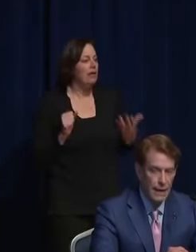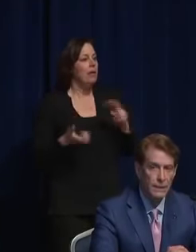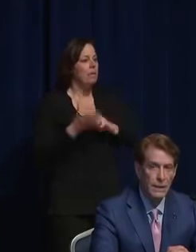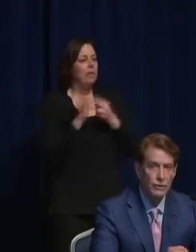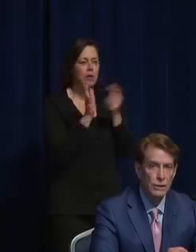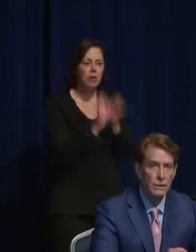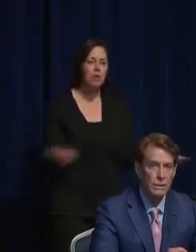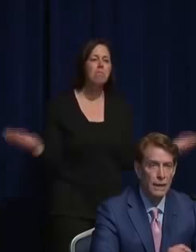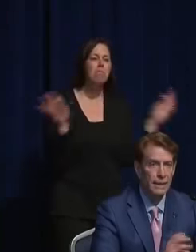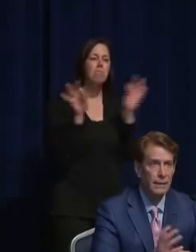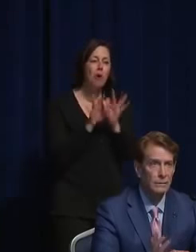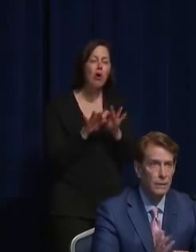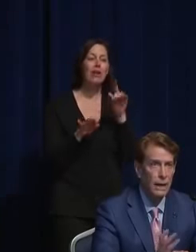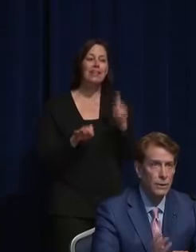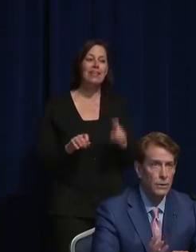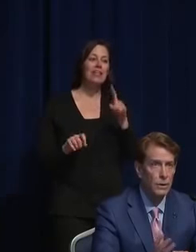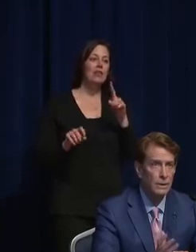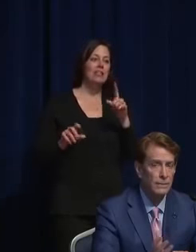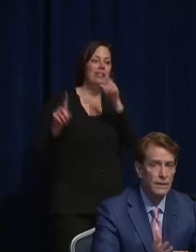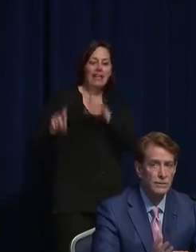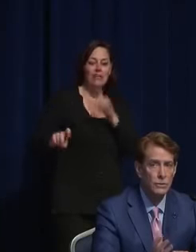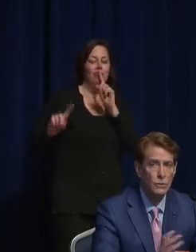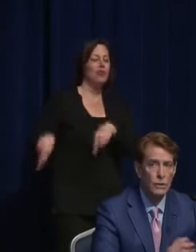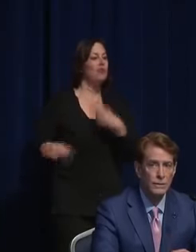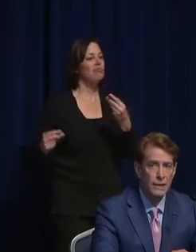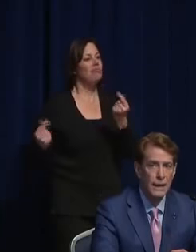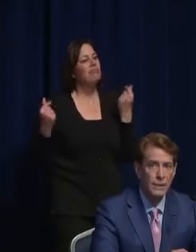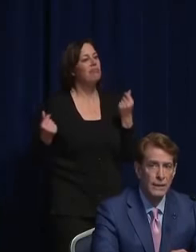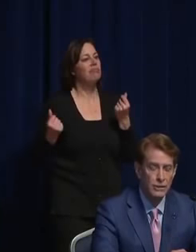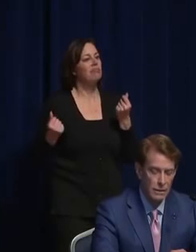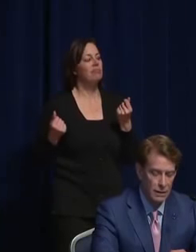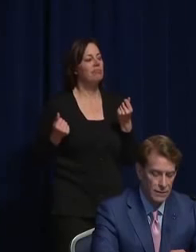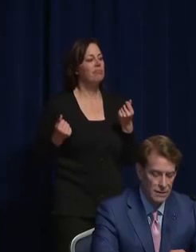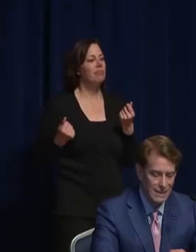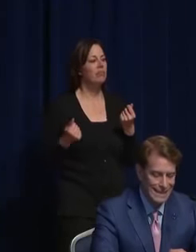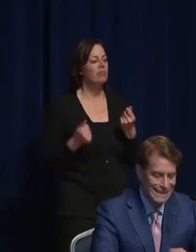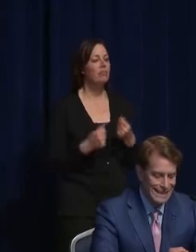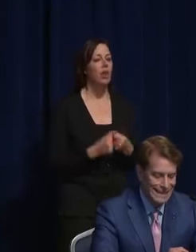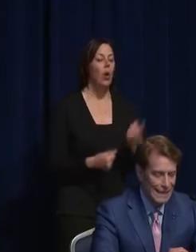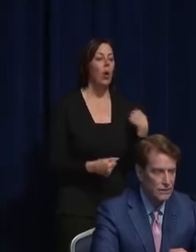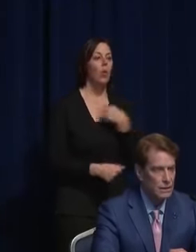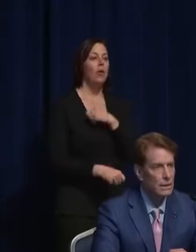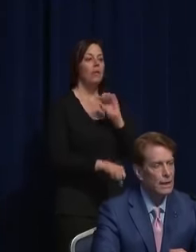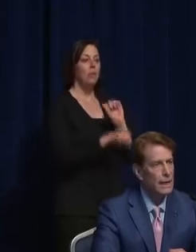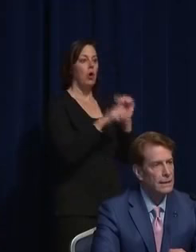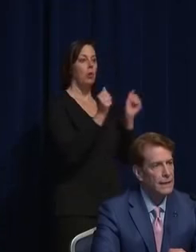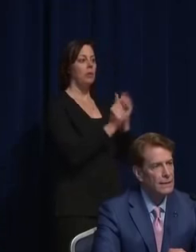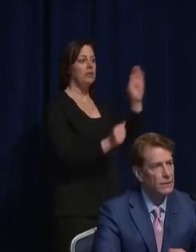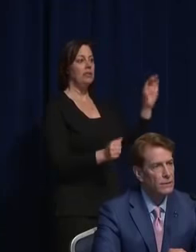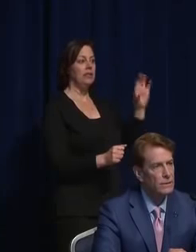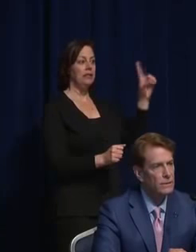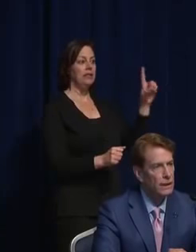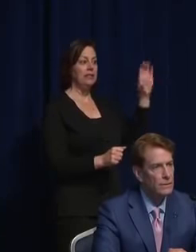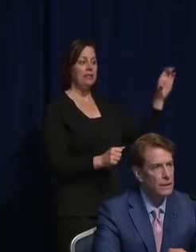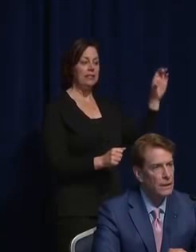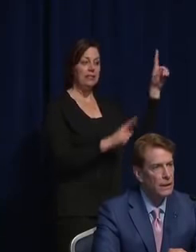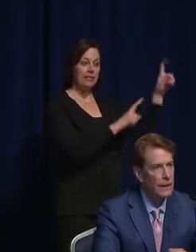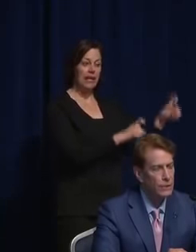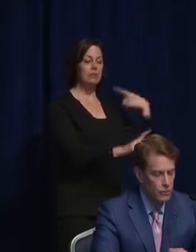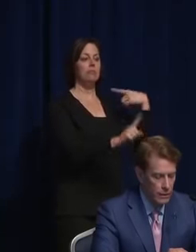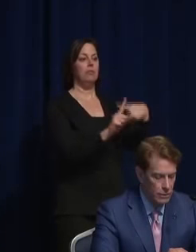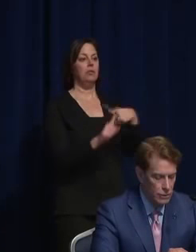a combination, I think what I would call it the best of two worlds, a combination of the CDC test and a test that was developed